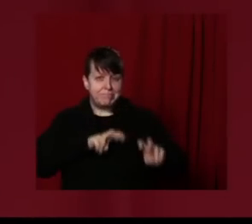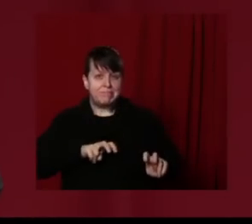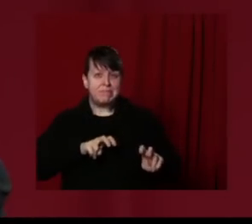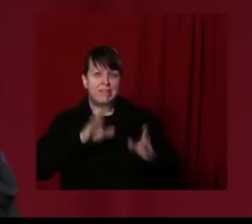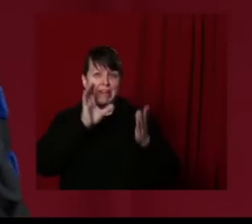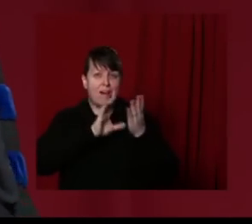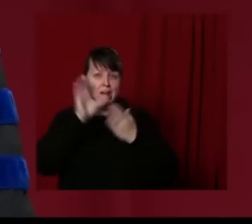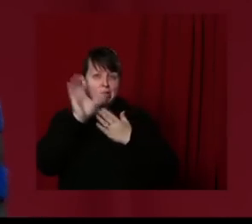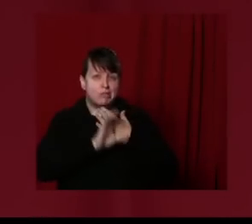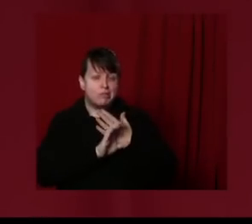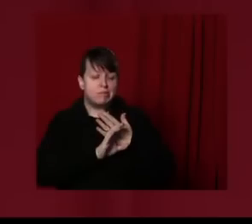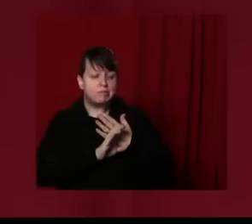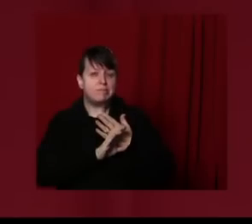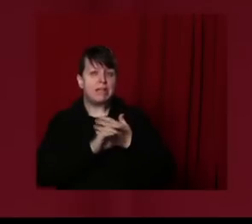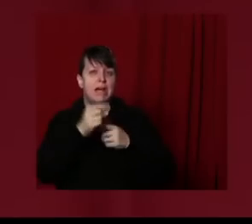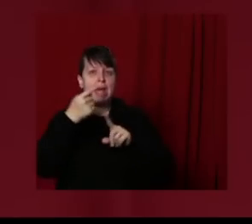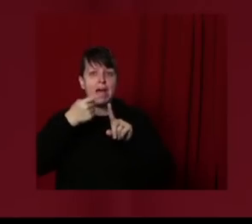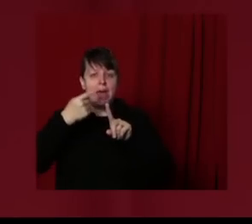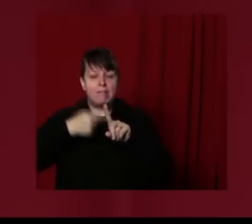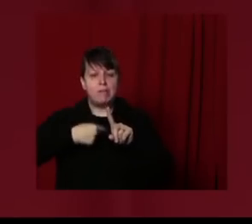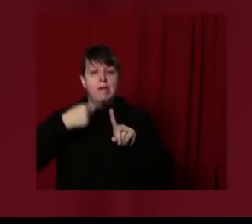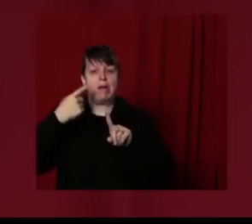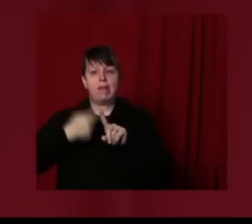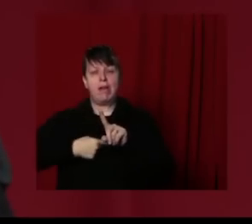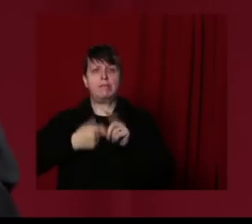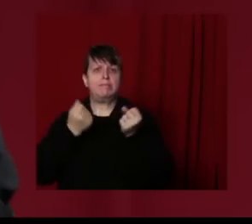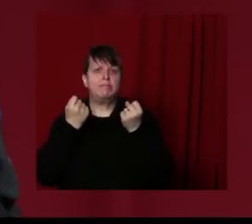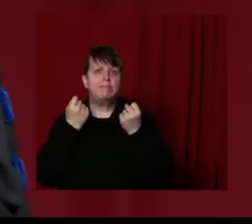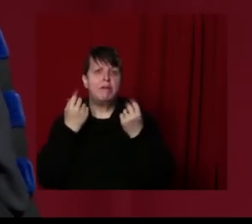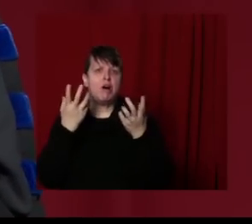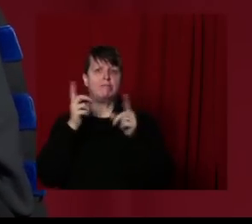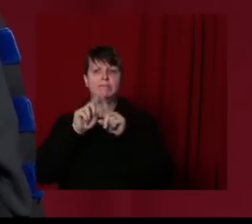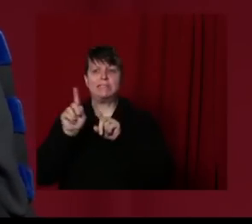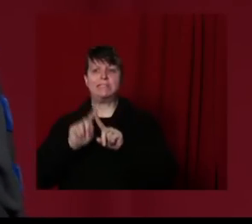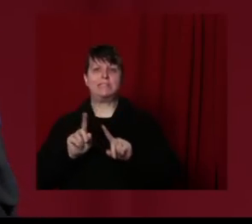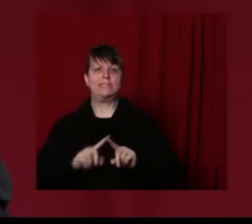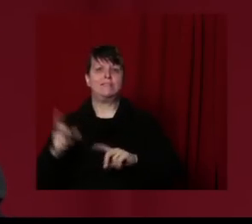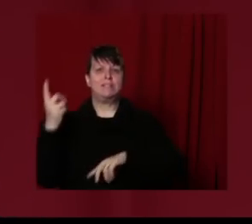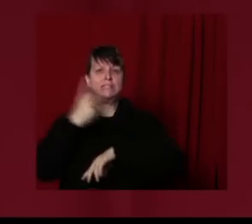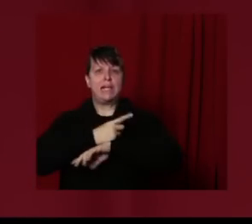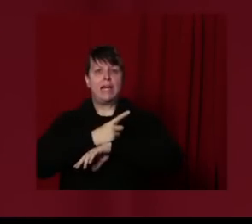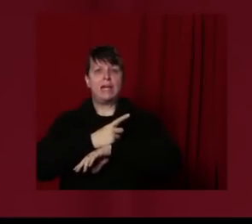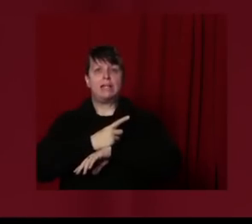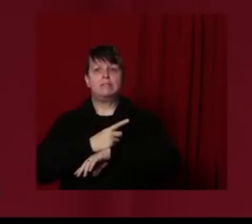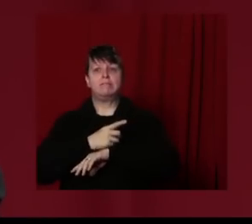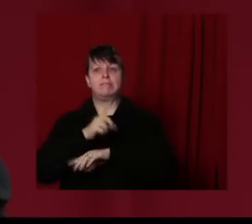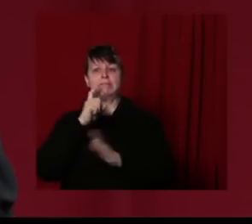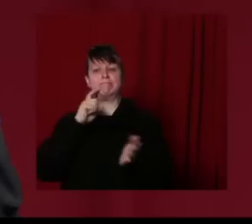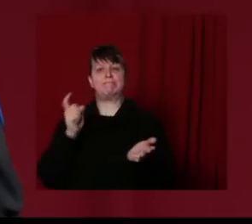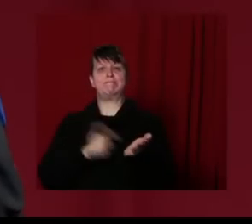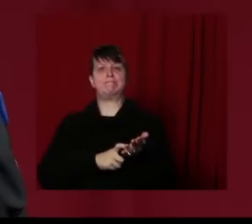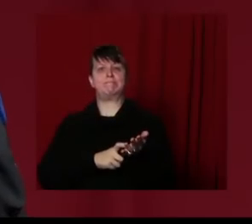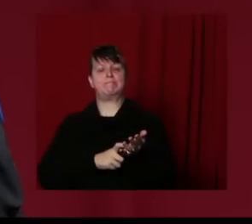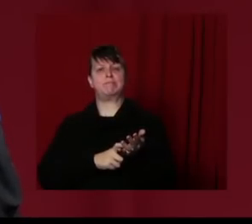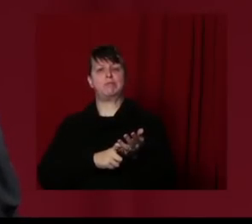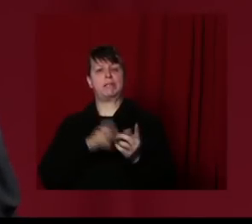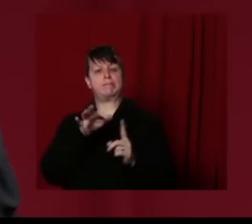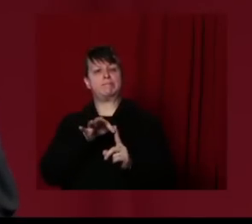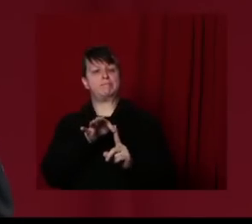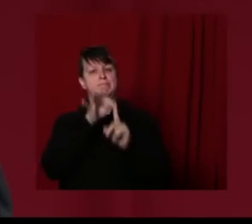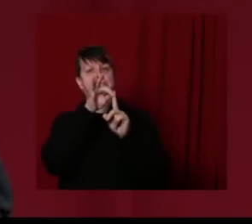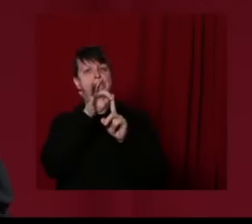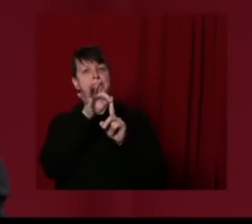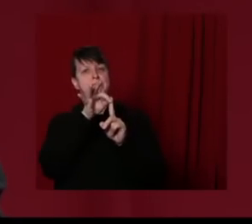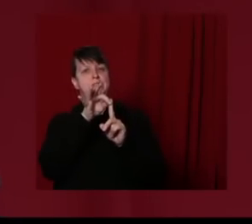calendar, every month has multiple days that are noted as devoted